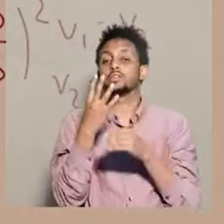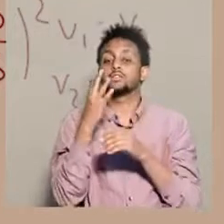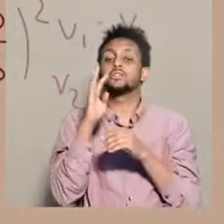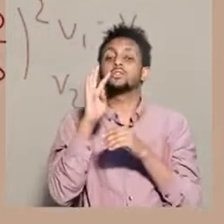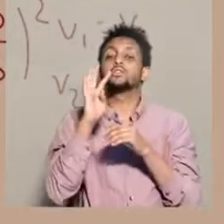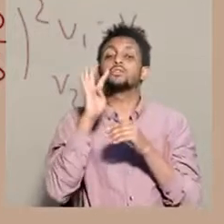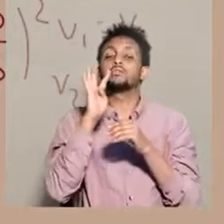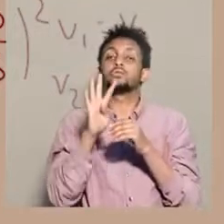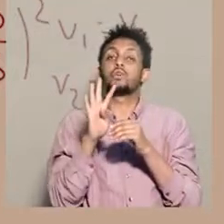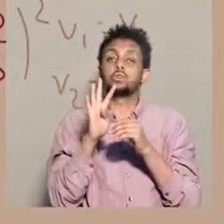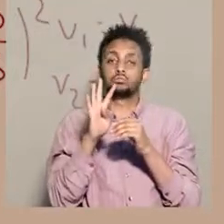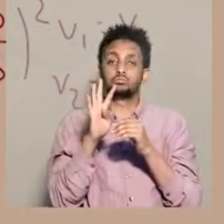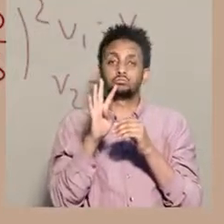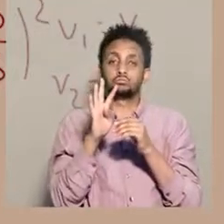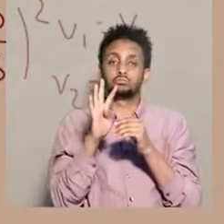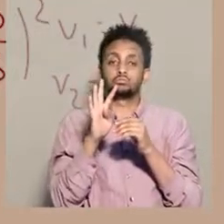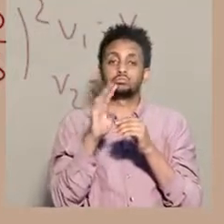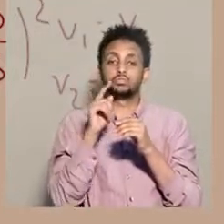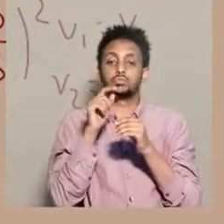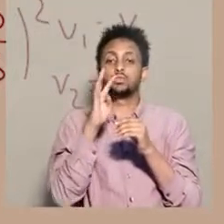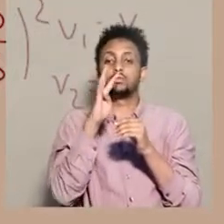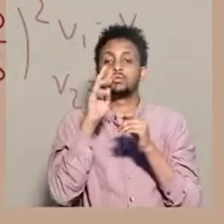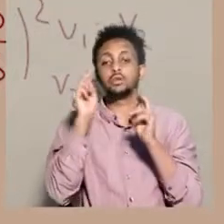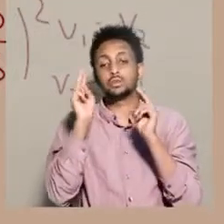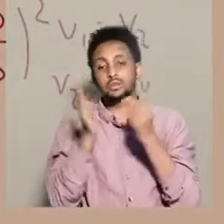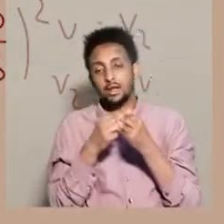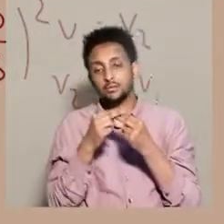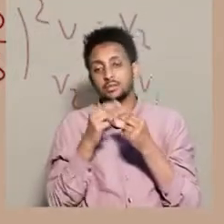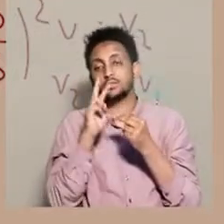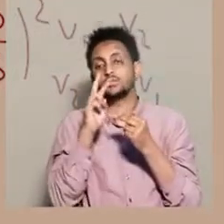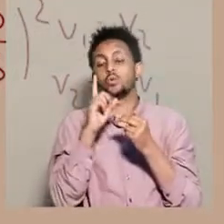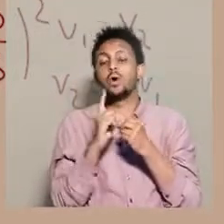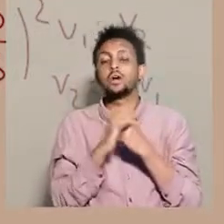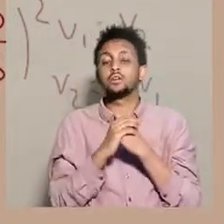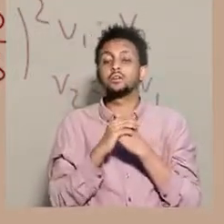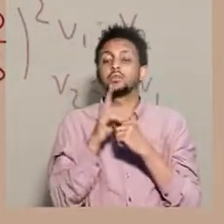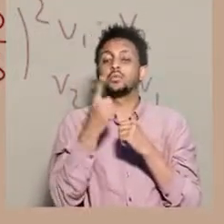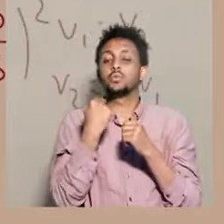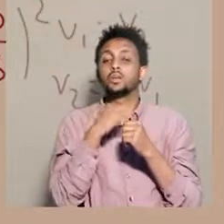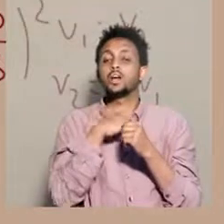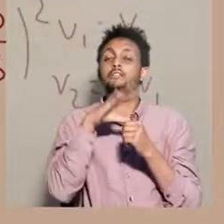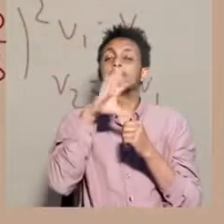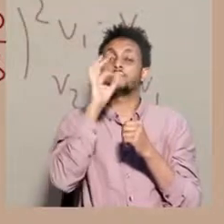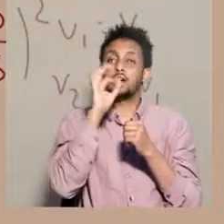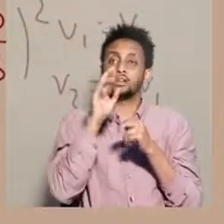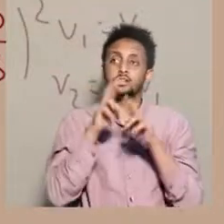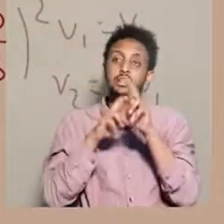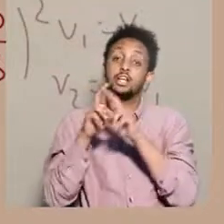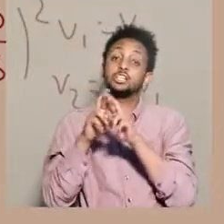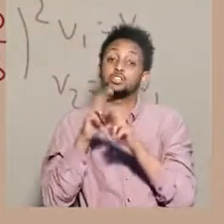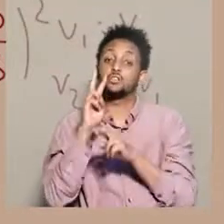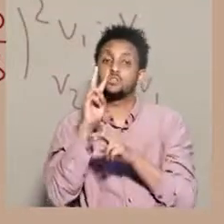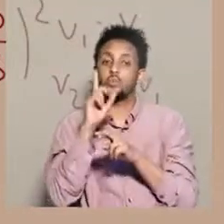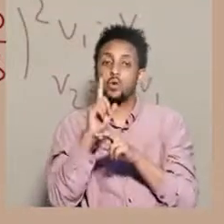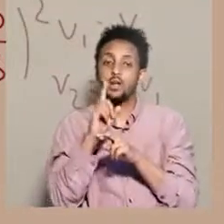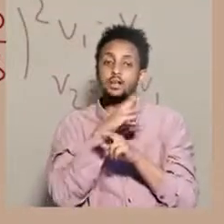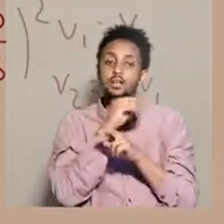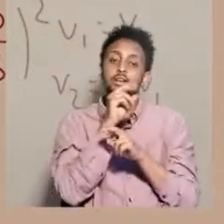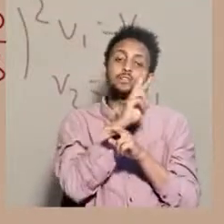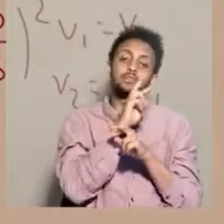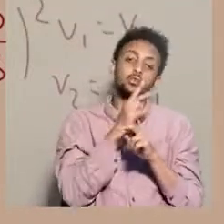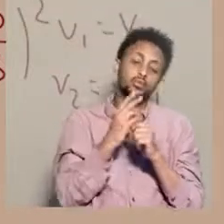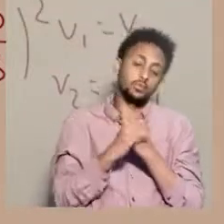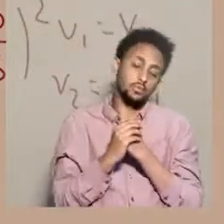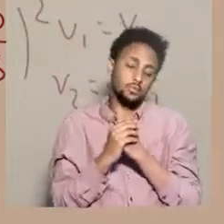10 divided by 5 is 2, 2 squared is 4, 4 times V1. So we can find a relation between V1 and